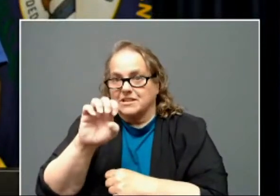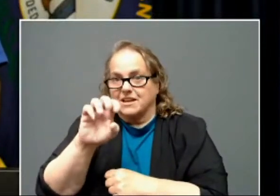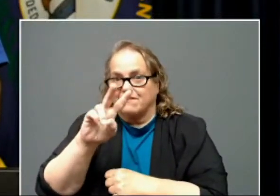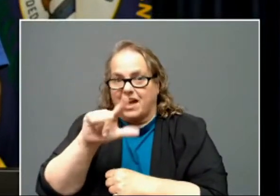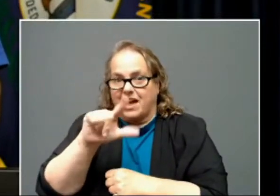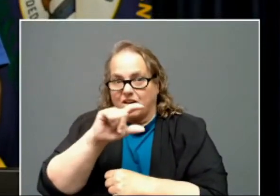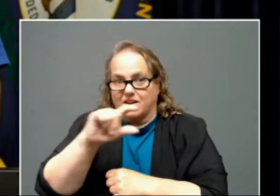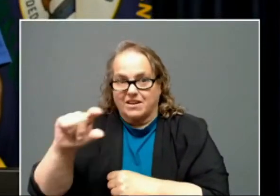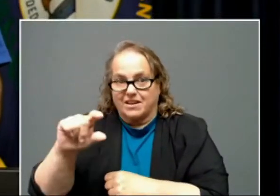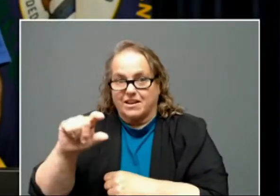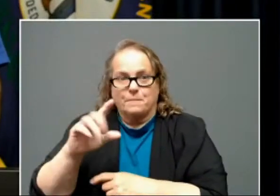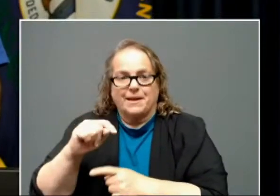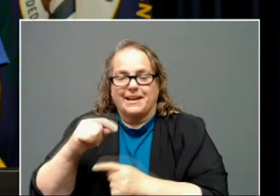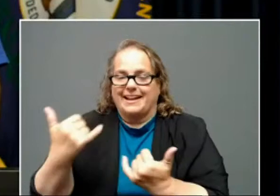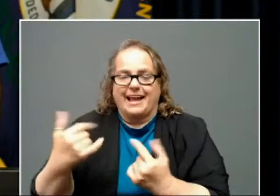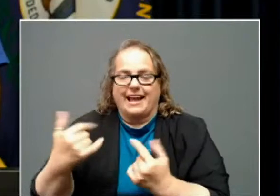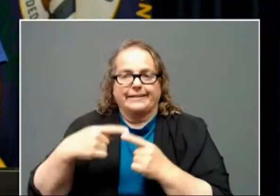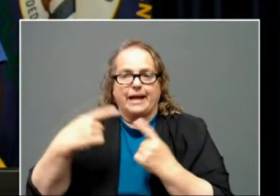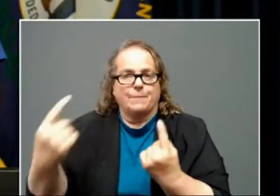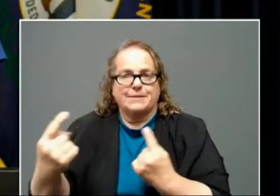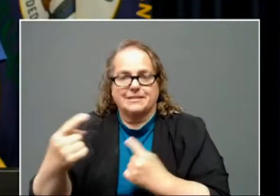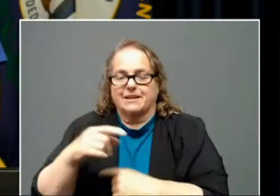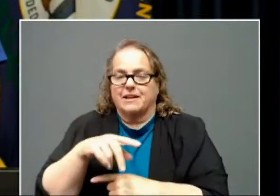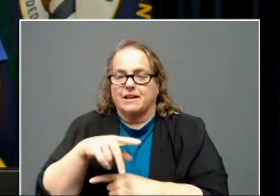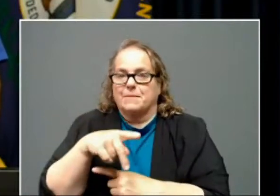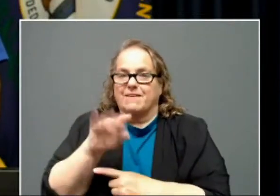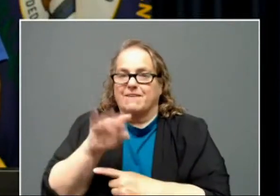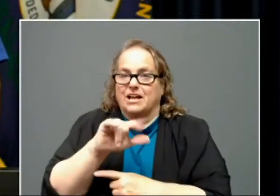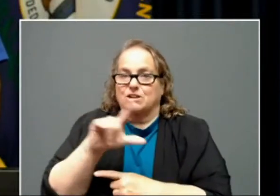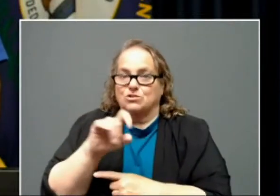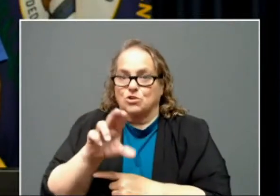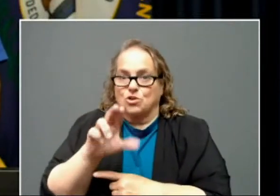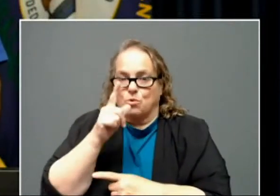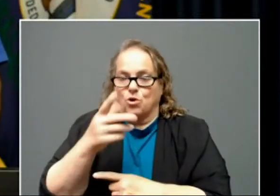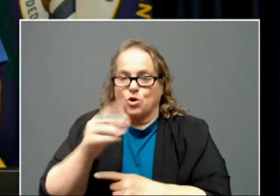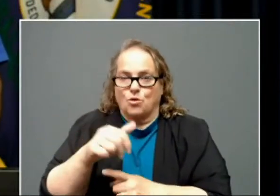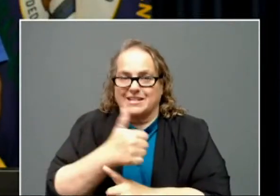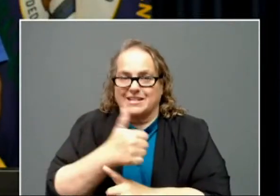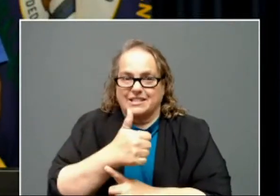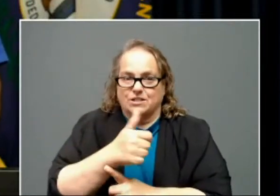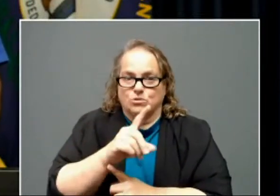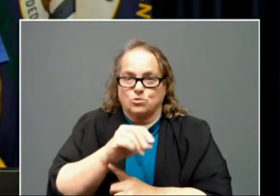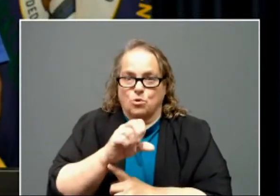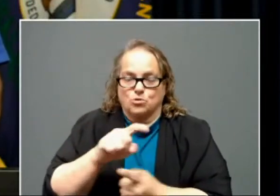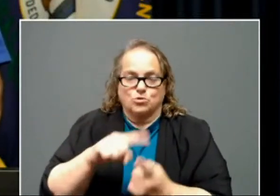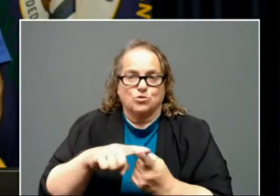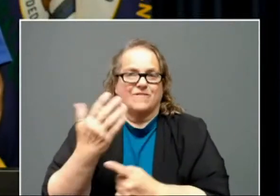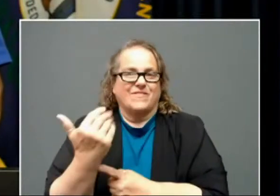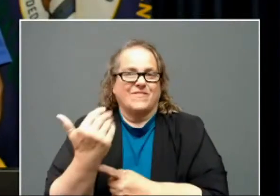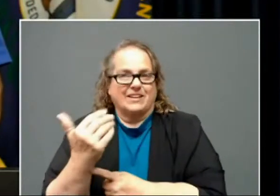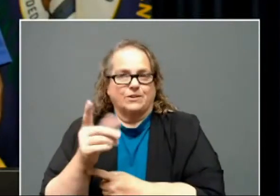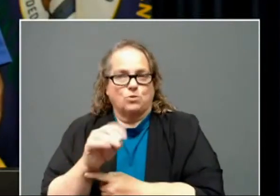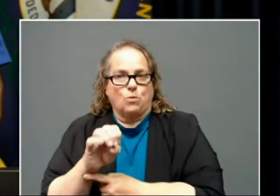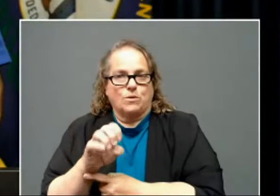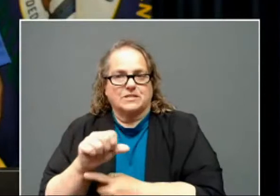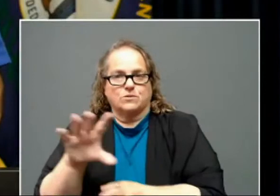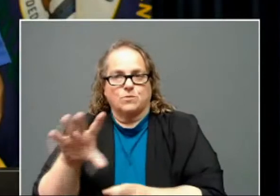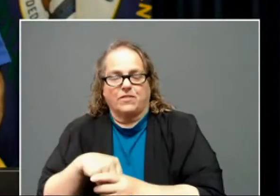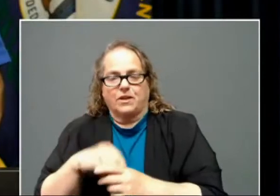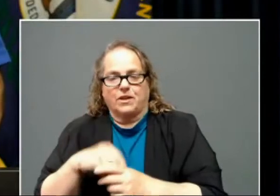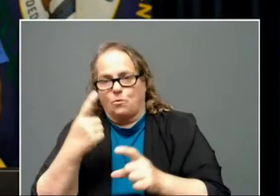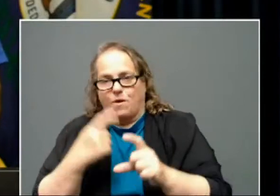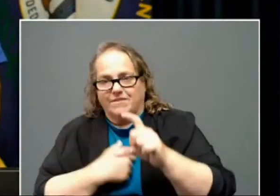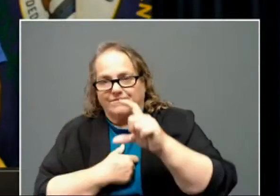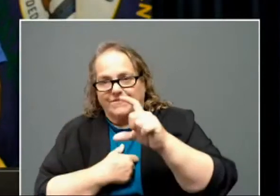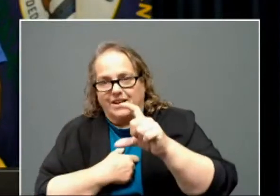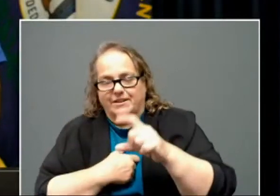to 15 doses. It would be incredibly helpful to get a single dose vial. That does not look like that's